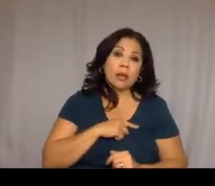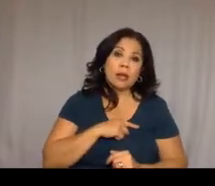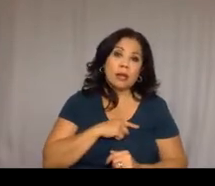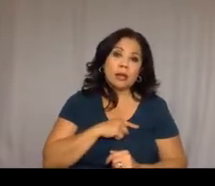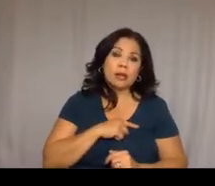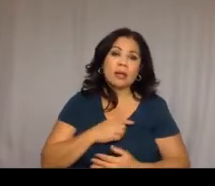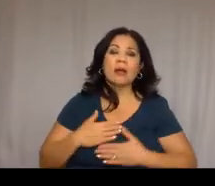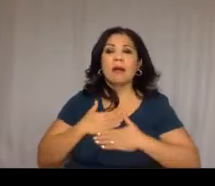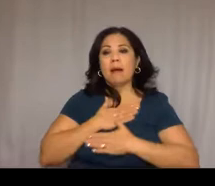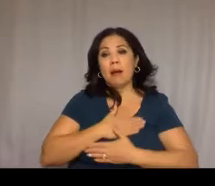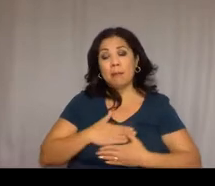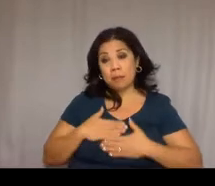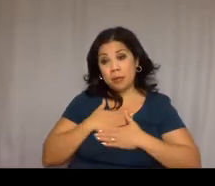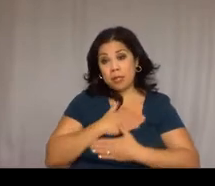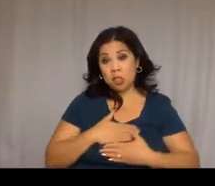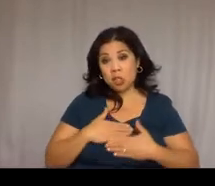appreciate,